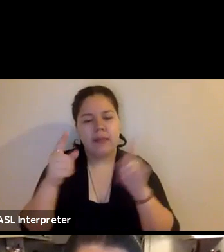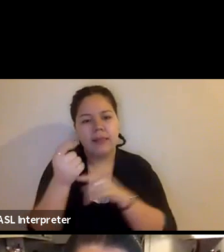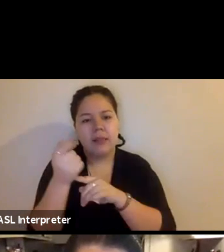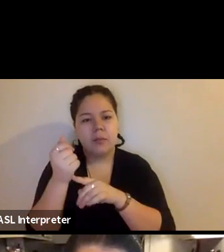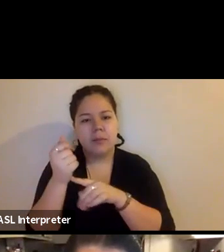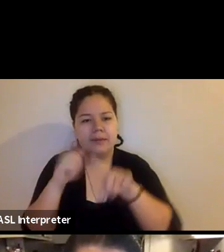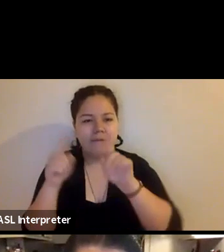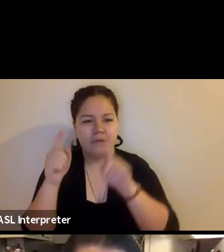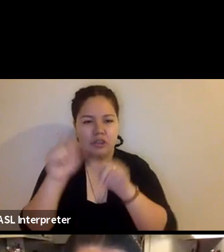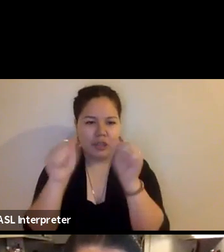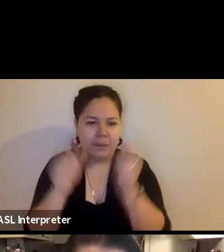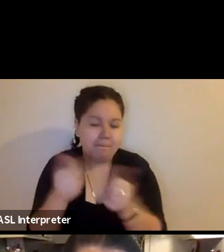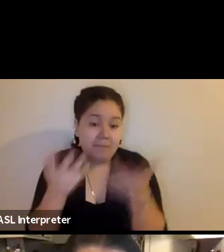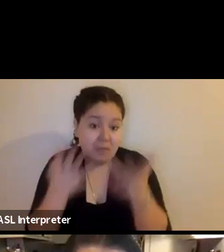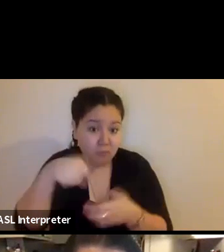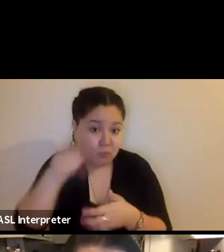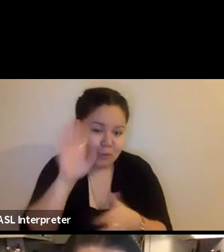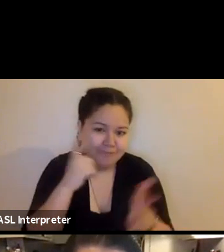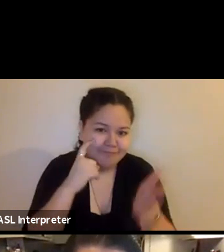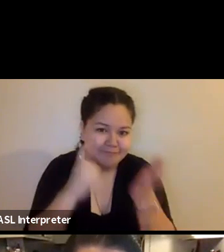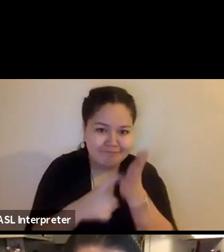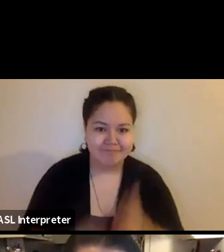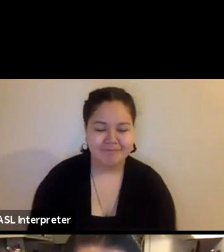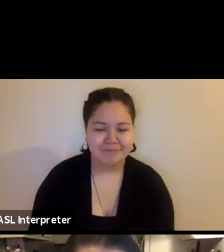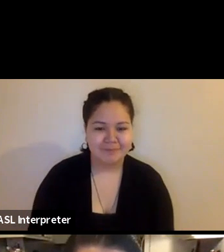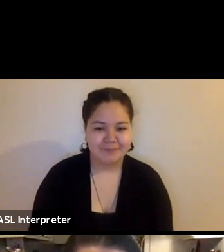which may make an appearance.